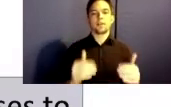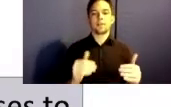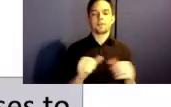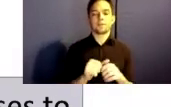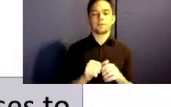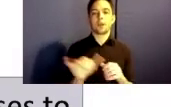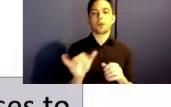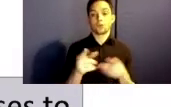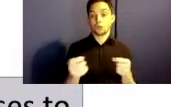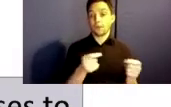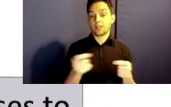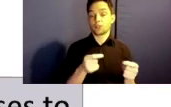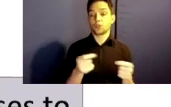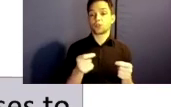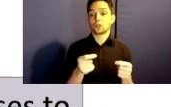manage the